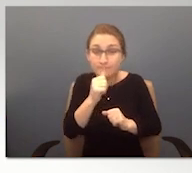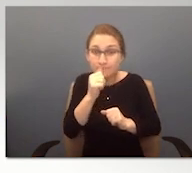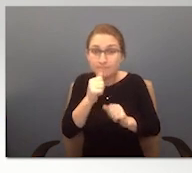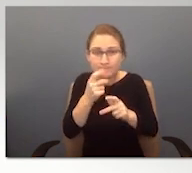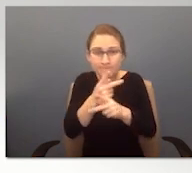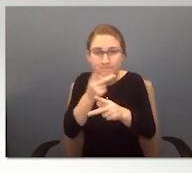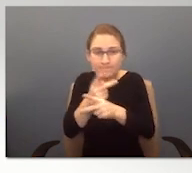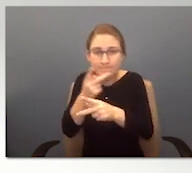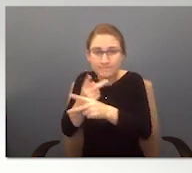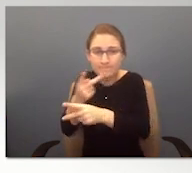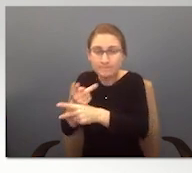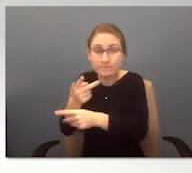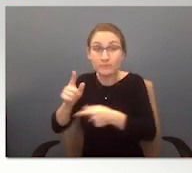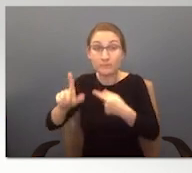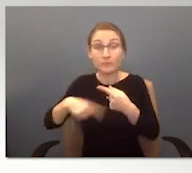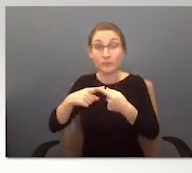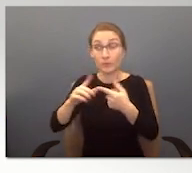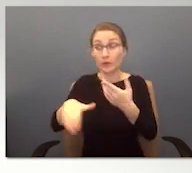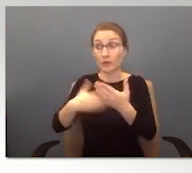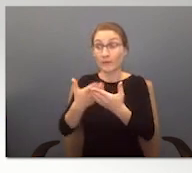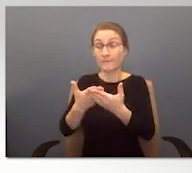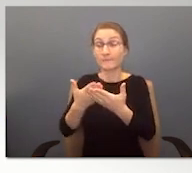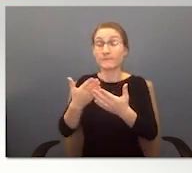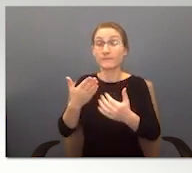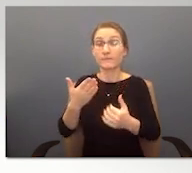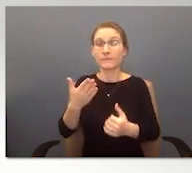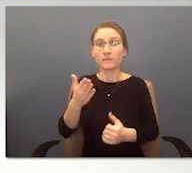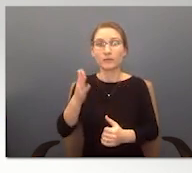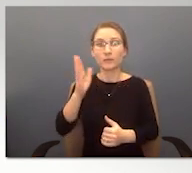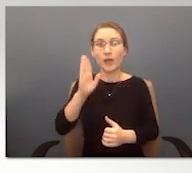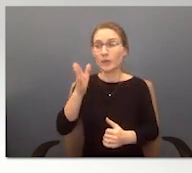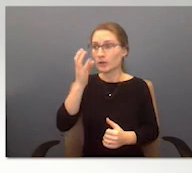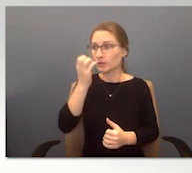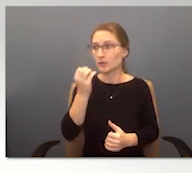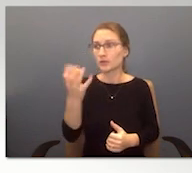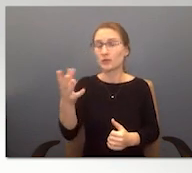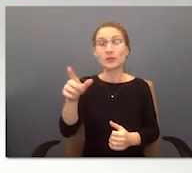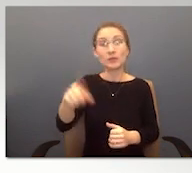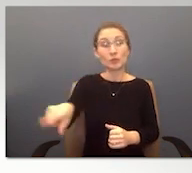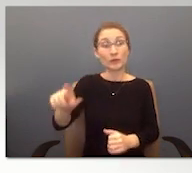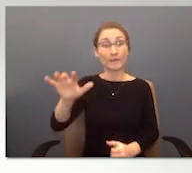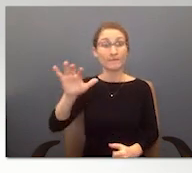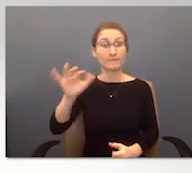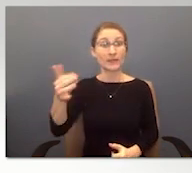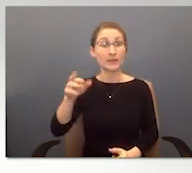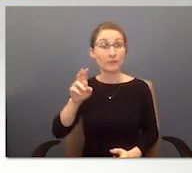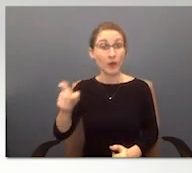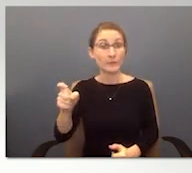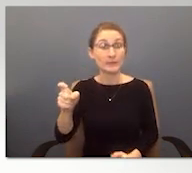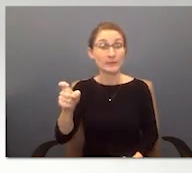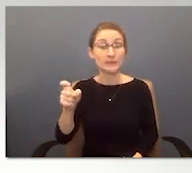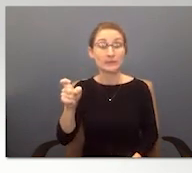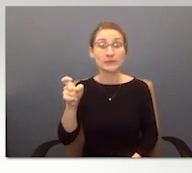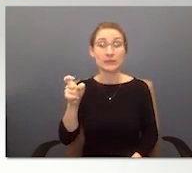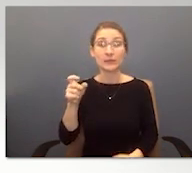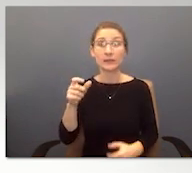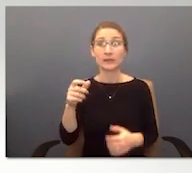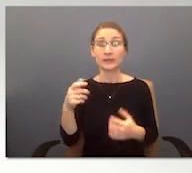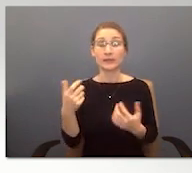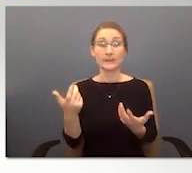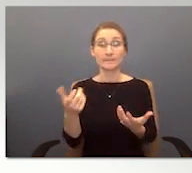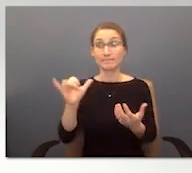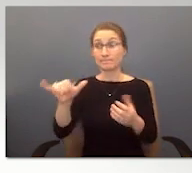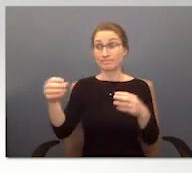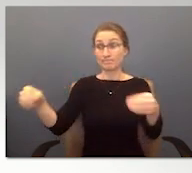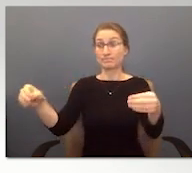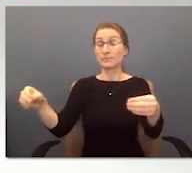seizures. And so when I got there, I said, look, I'm going to entrust you. You are my 5th pharmacy. In 5 months, I'm trying not to go